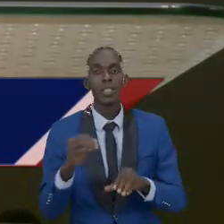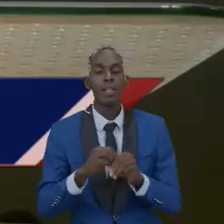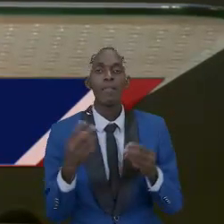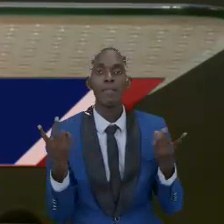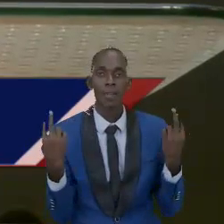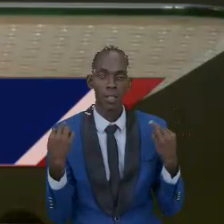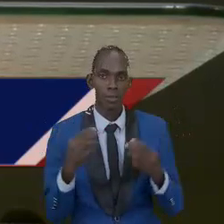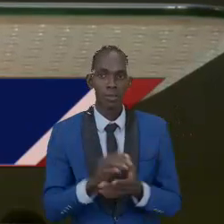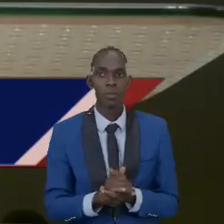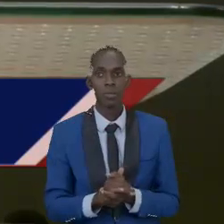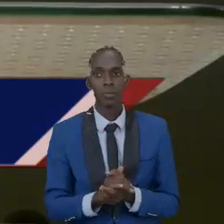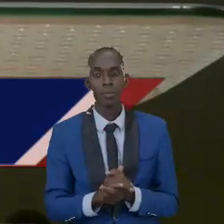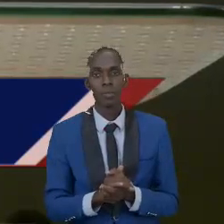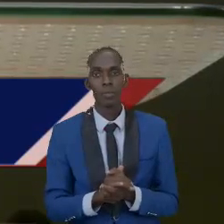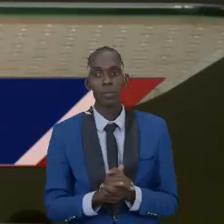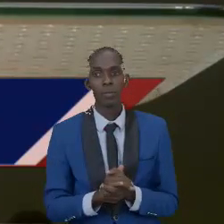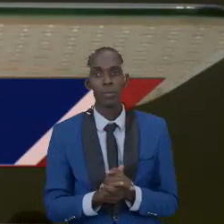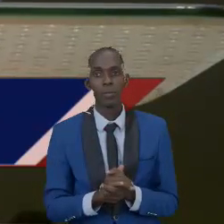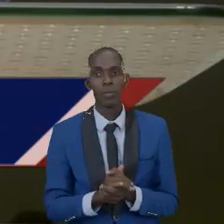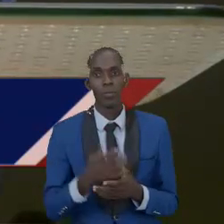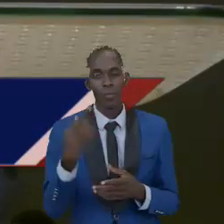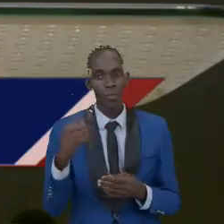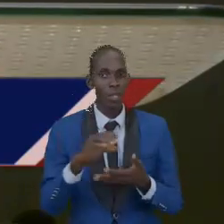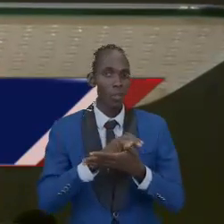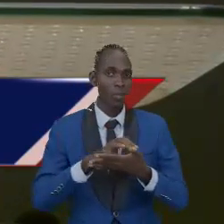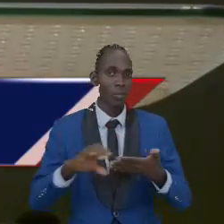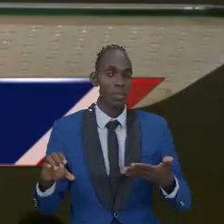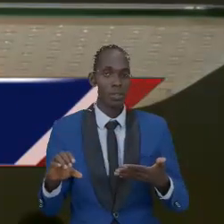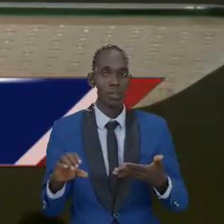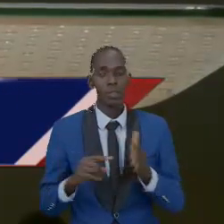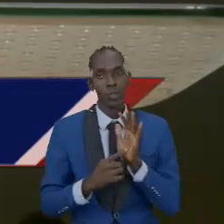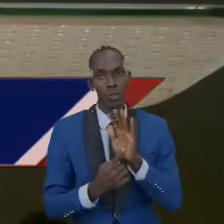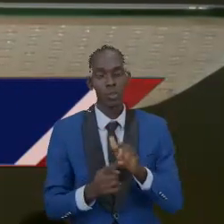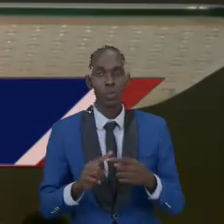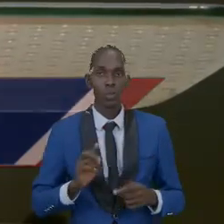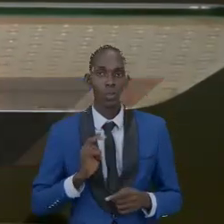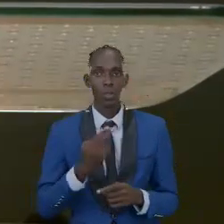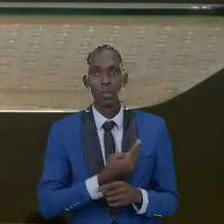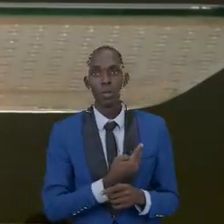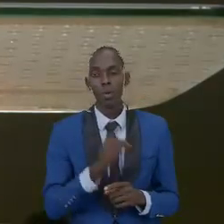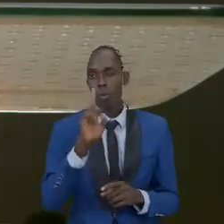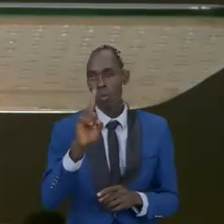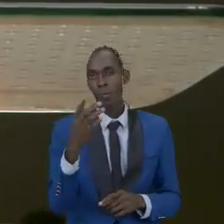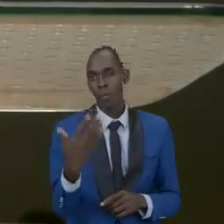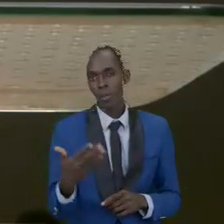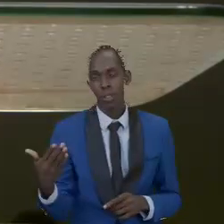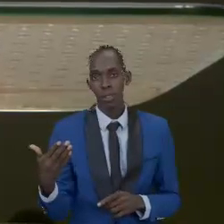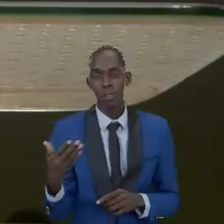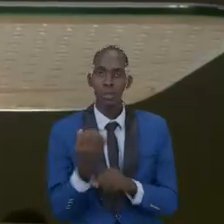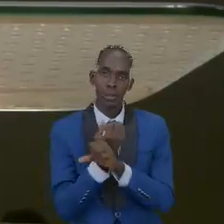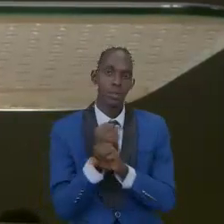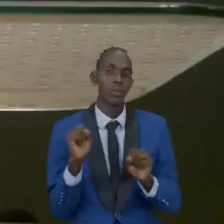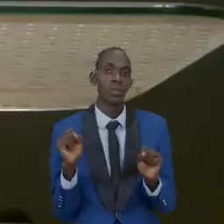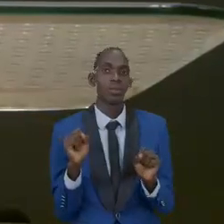vain. The verses reveal to us one thing: